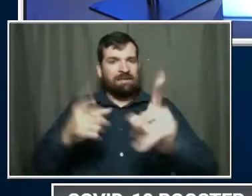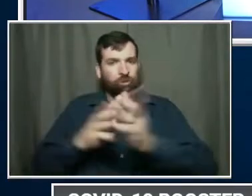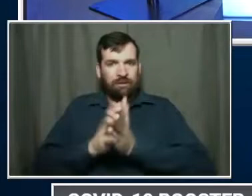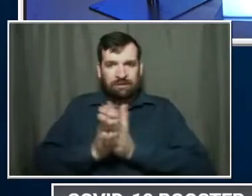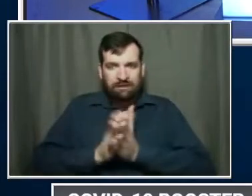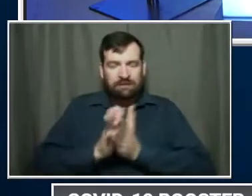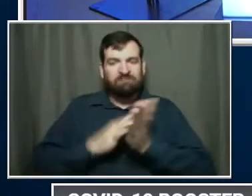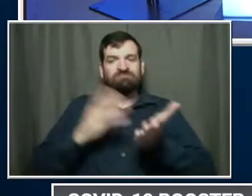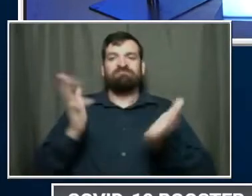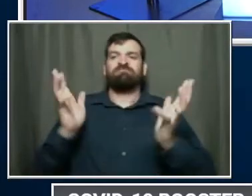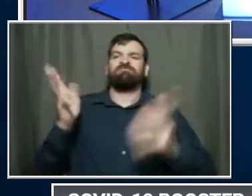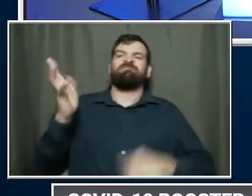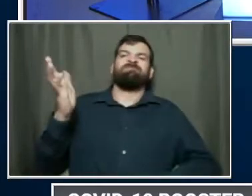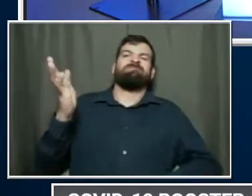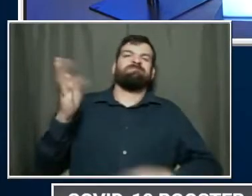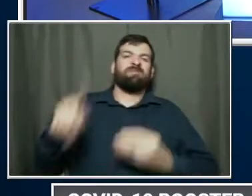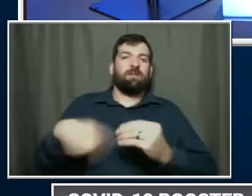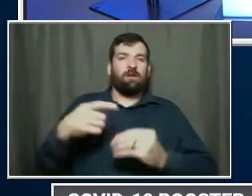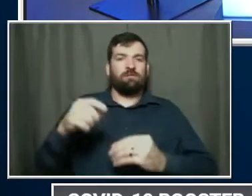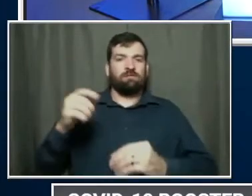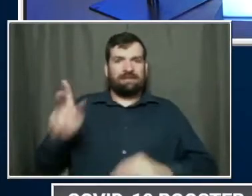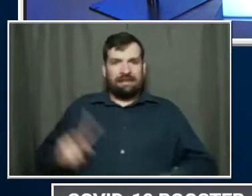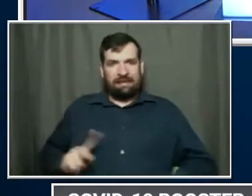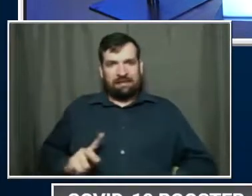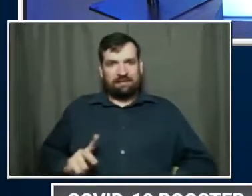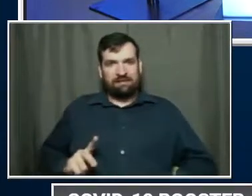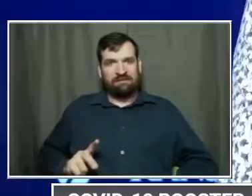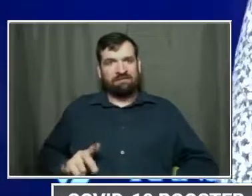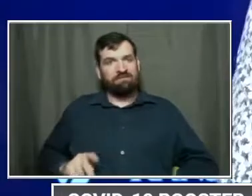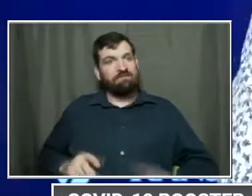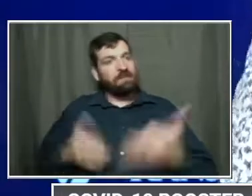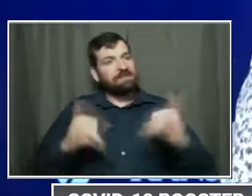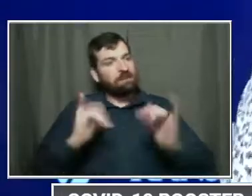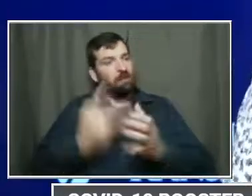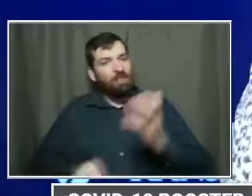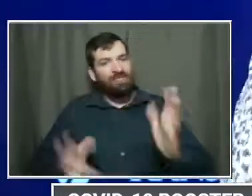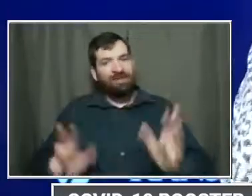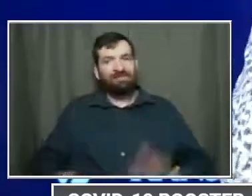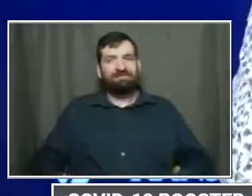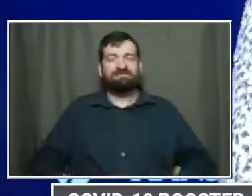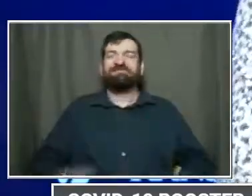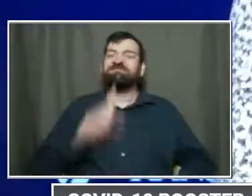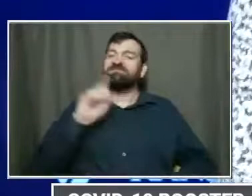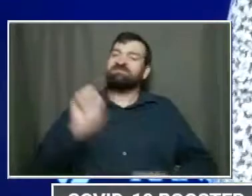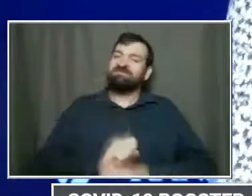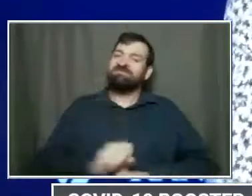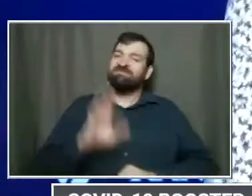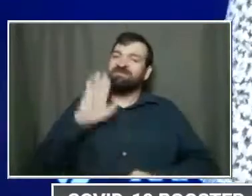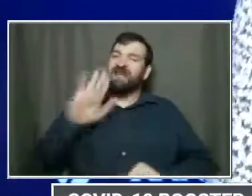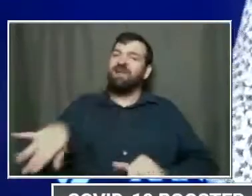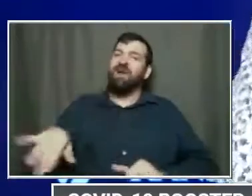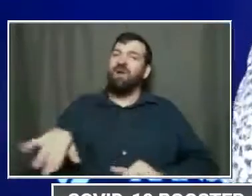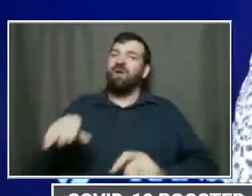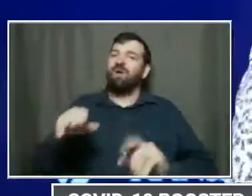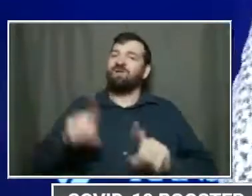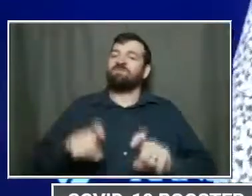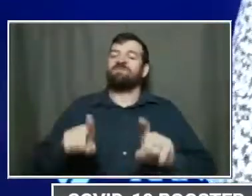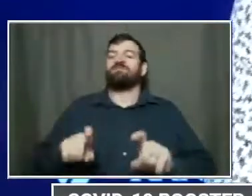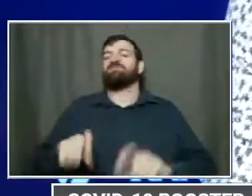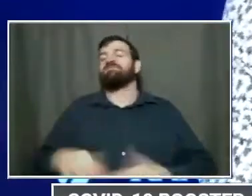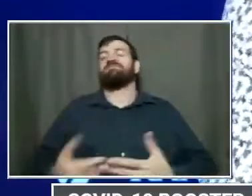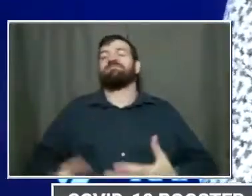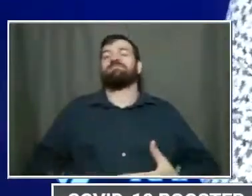about kidneys. Who knew you'd go from acting to talking about kidneys? All right. Well, I still do both. Absolutely. I know you've been doing auditions. Renaissance man.